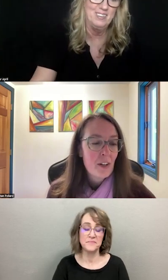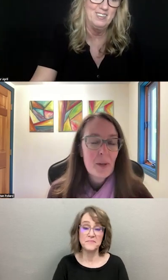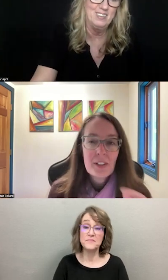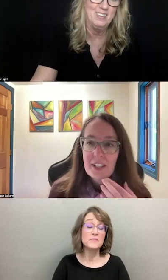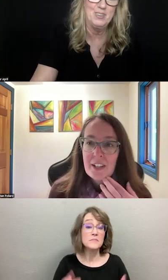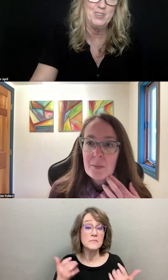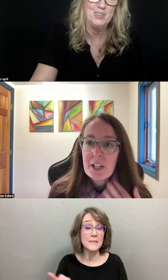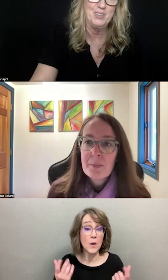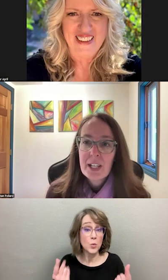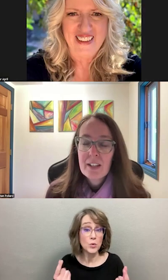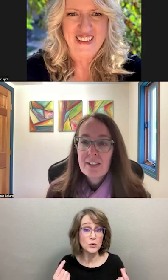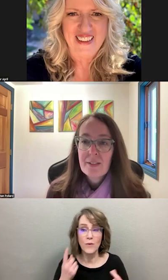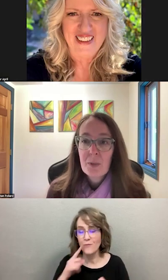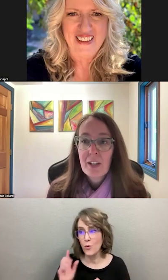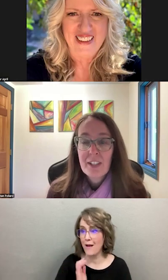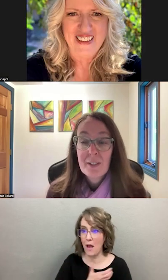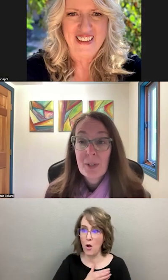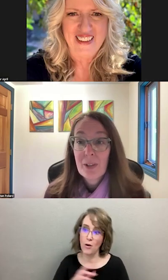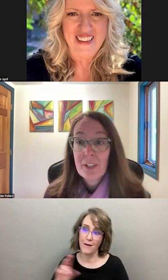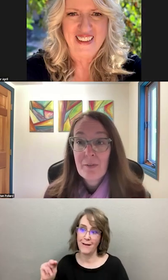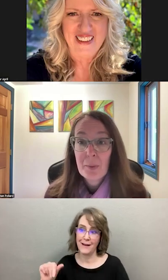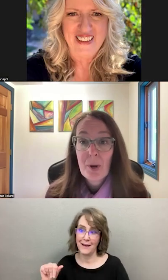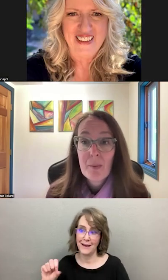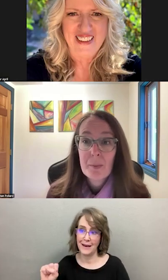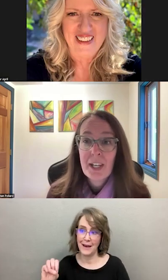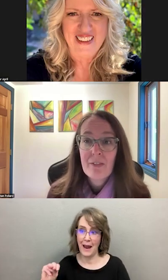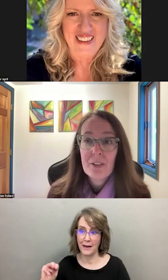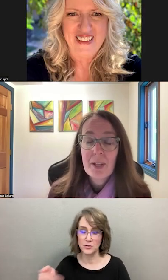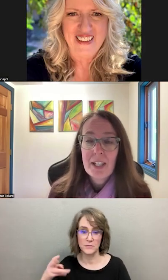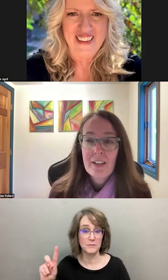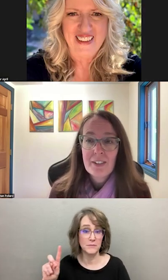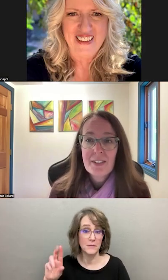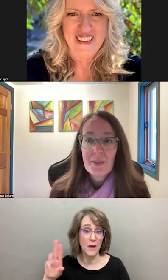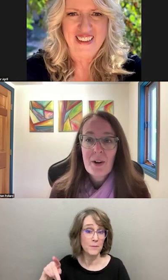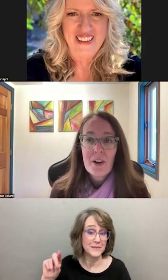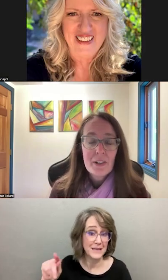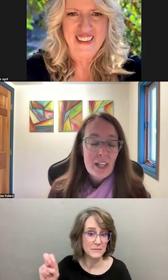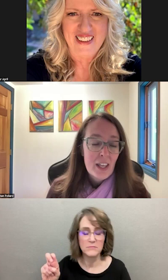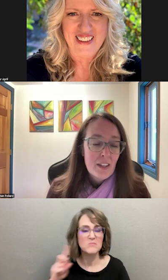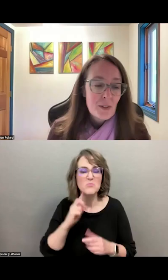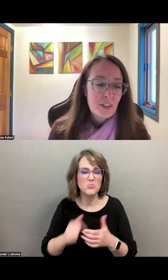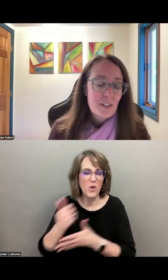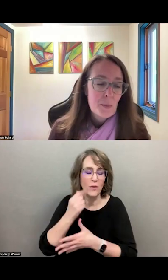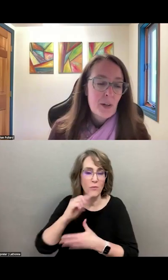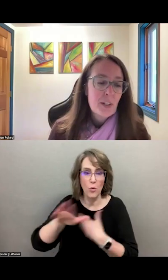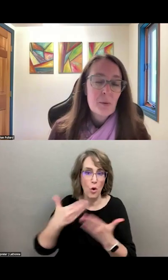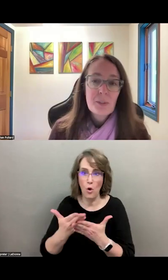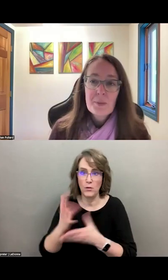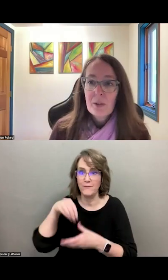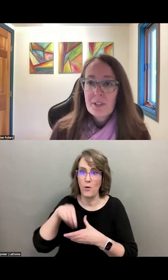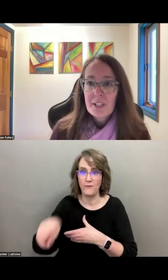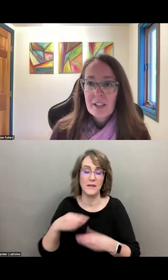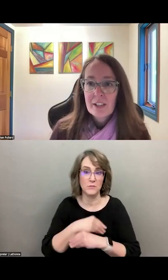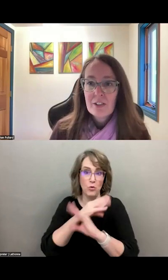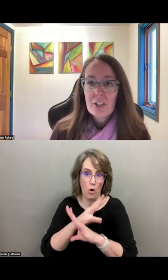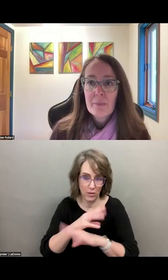to talk about on the NASHPD update is what I think is a priority for probably everybody on this call. Certainly it's a priority when we speak